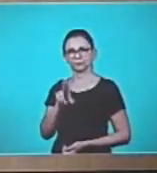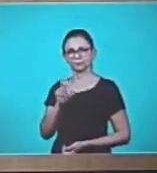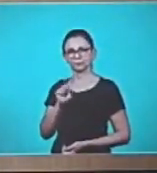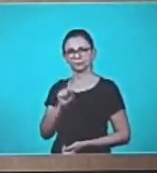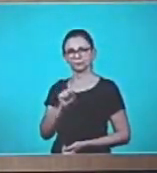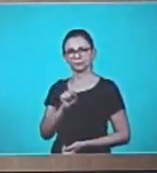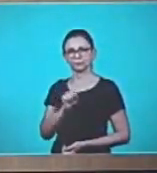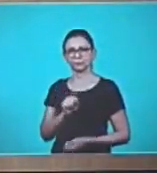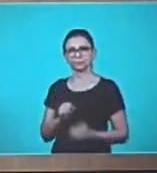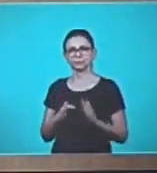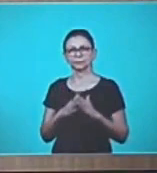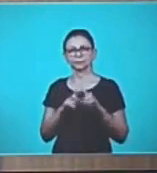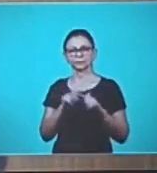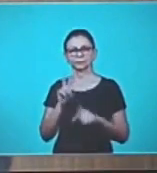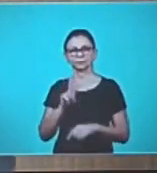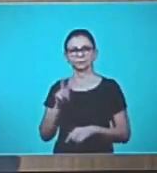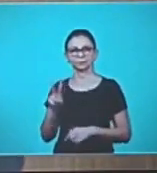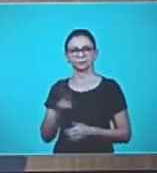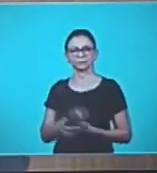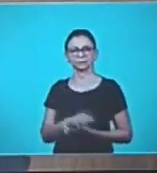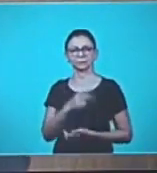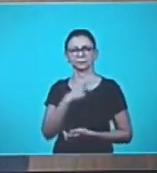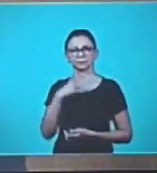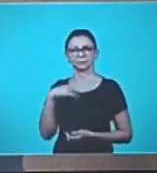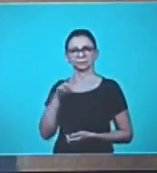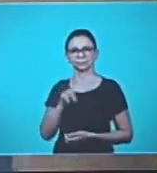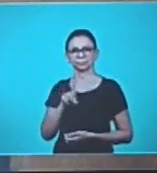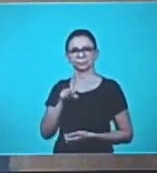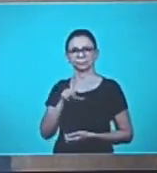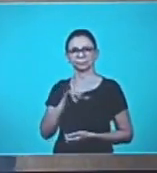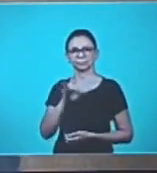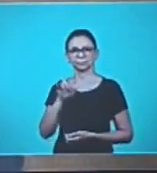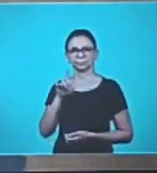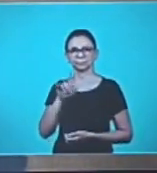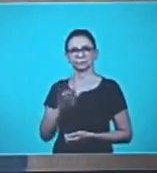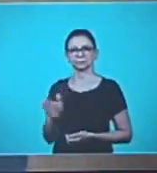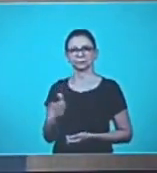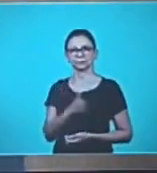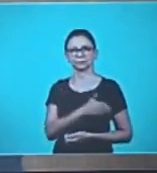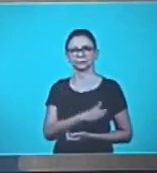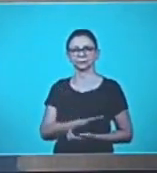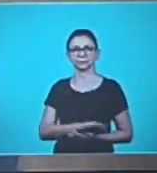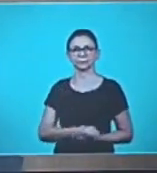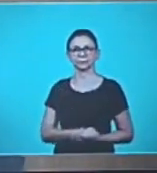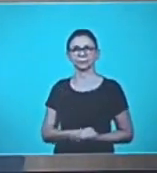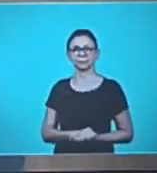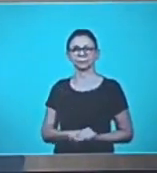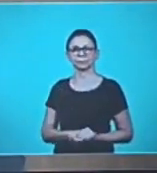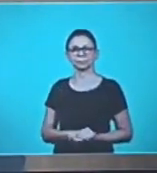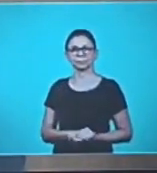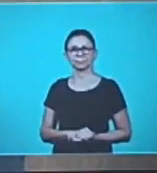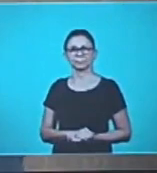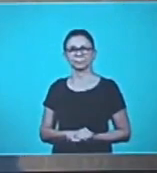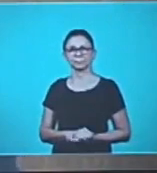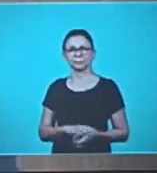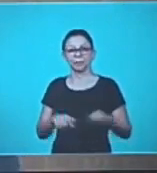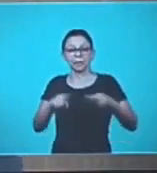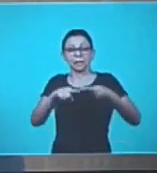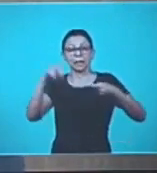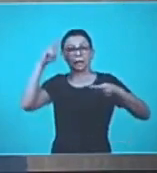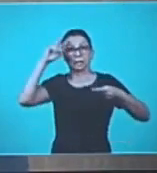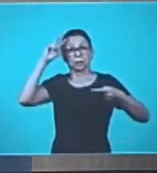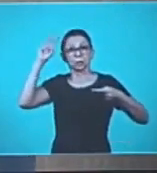So church from Boa Vista 3, with Pastor Daniel Monteiro. A historic aspect is regarding to the